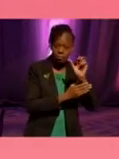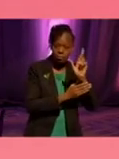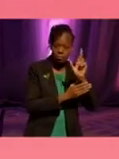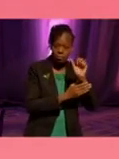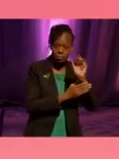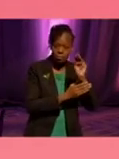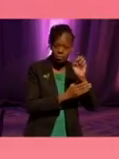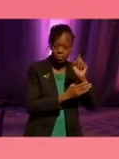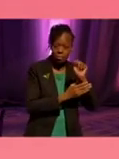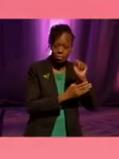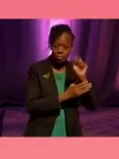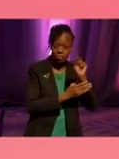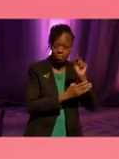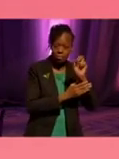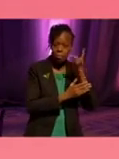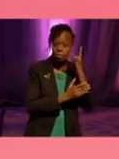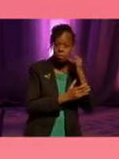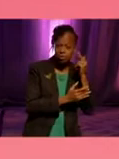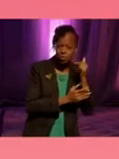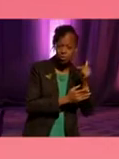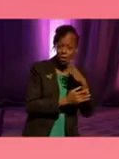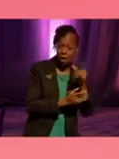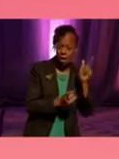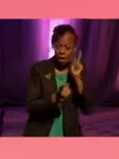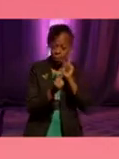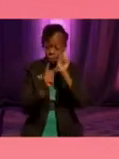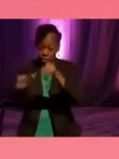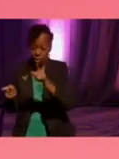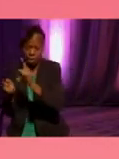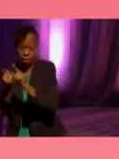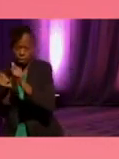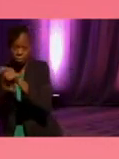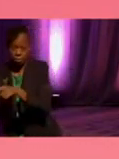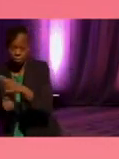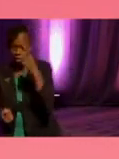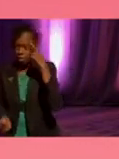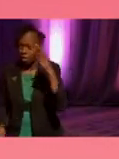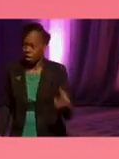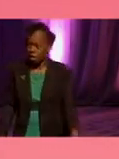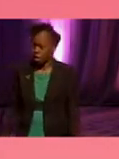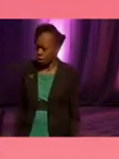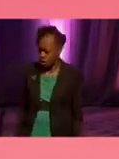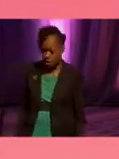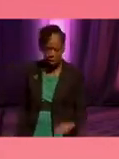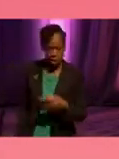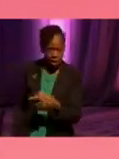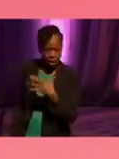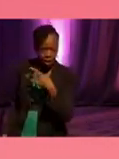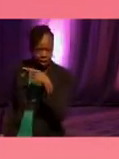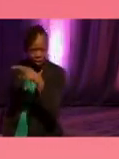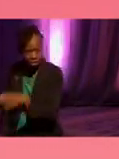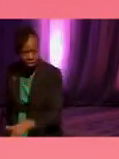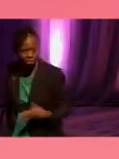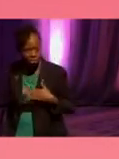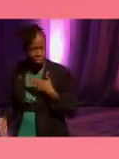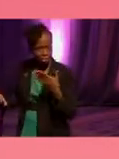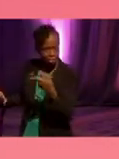like, this is my jam. I was like, this is my jam. Okay, I can actually go into,